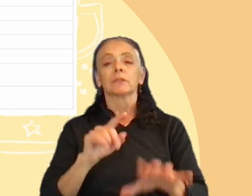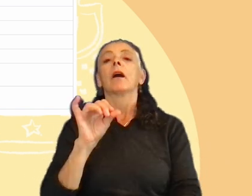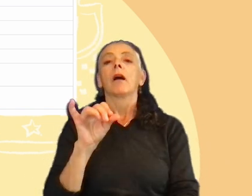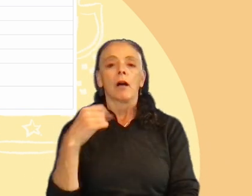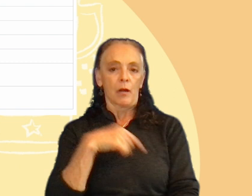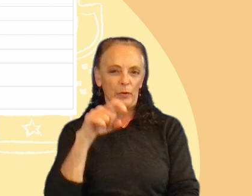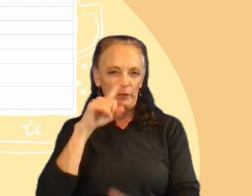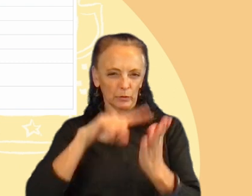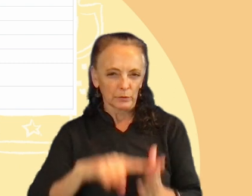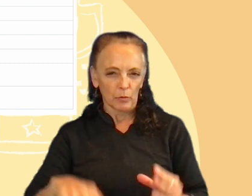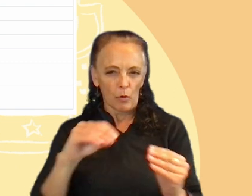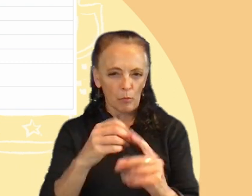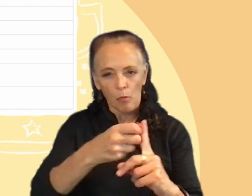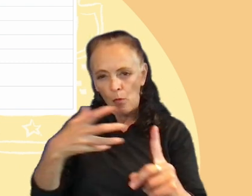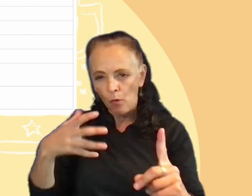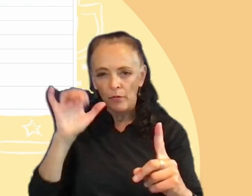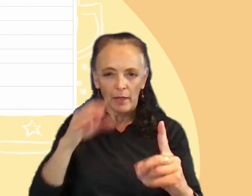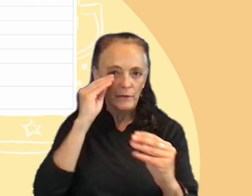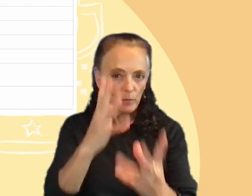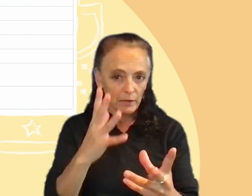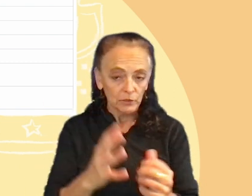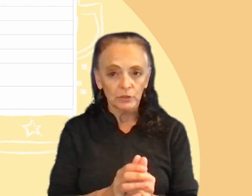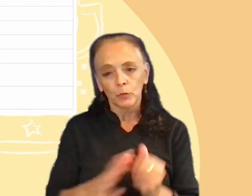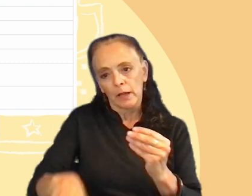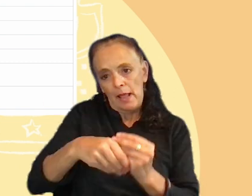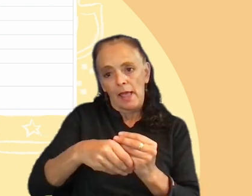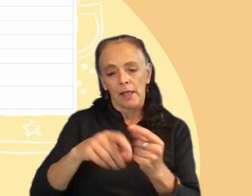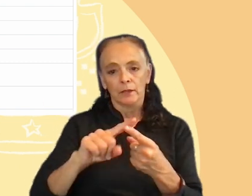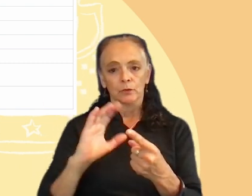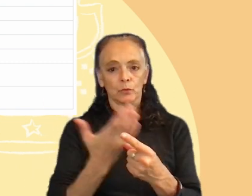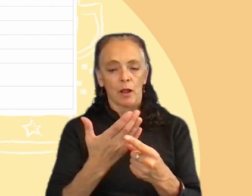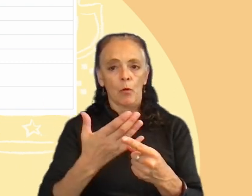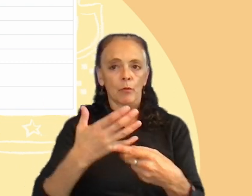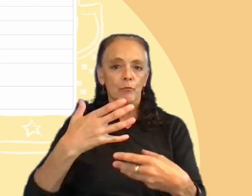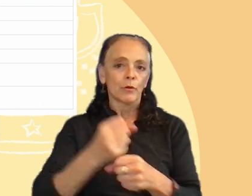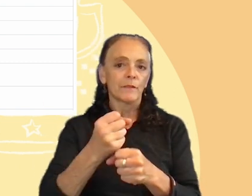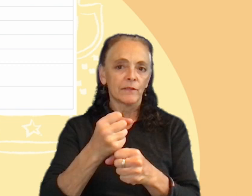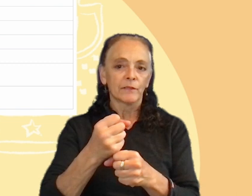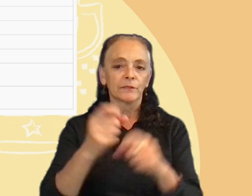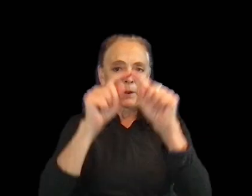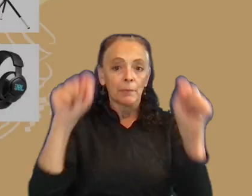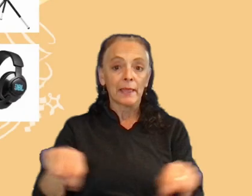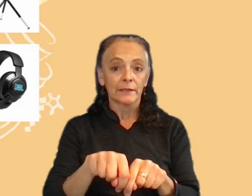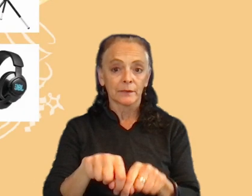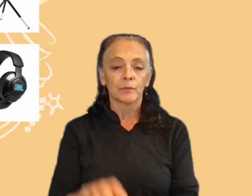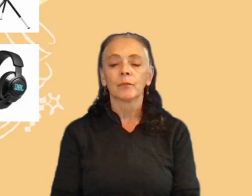explore further these information and then we add that to our briefing uh template